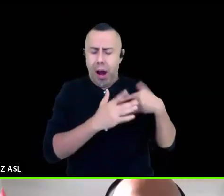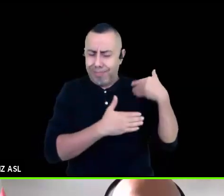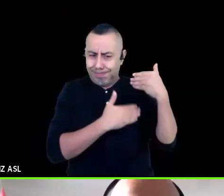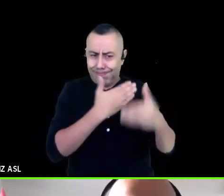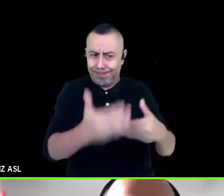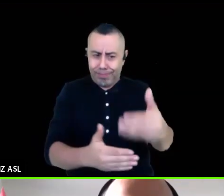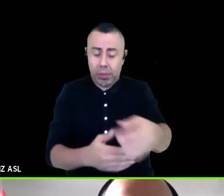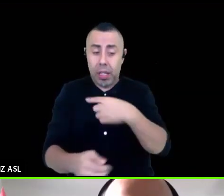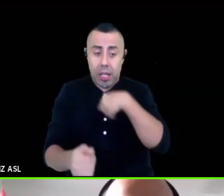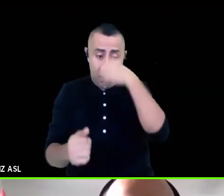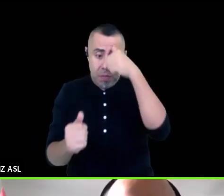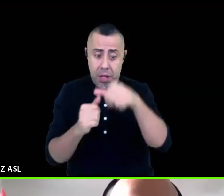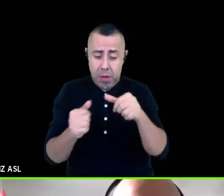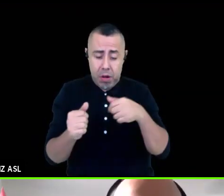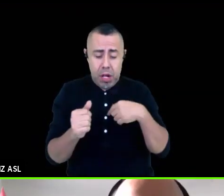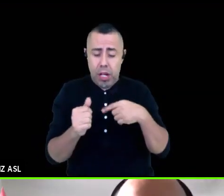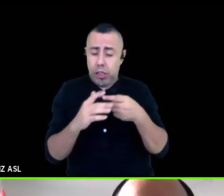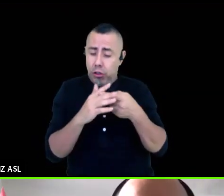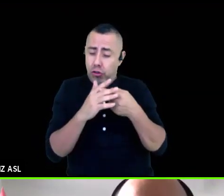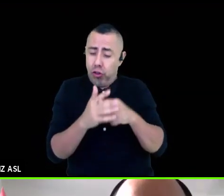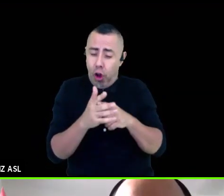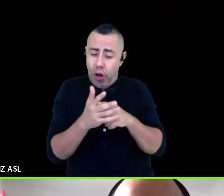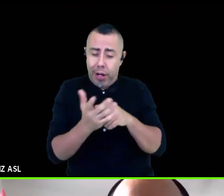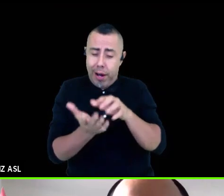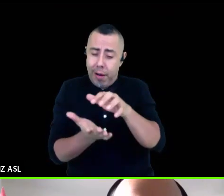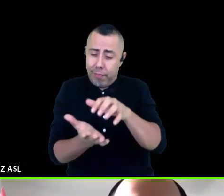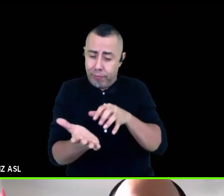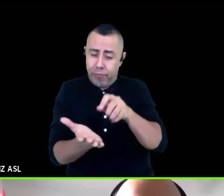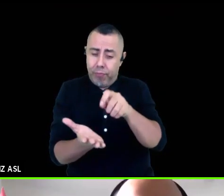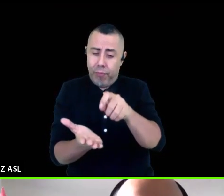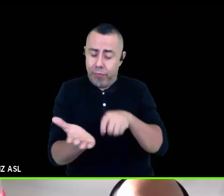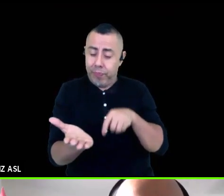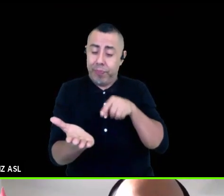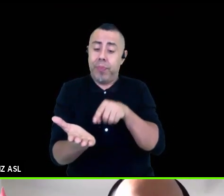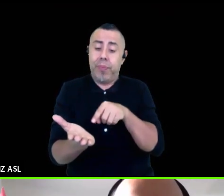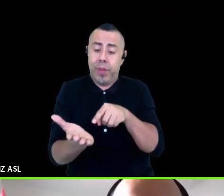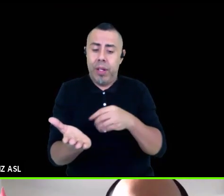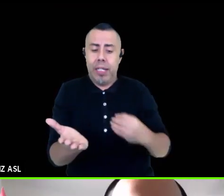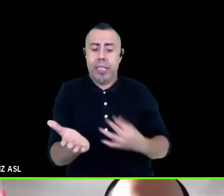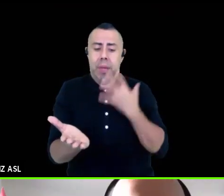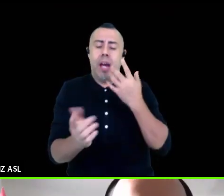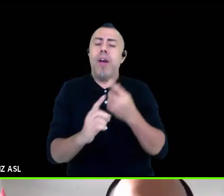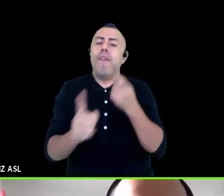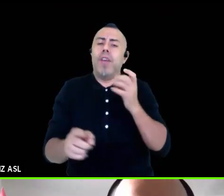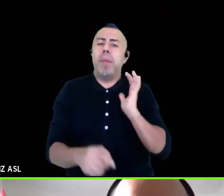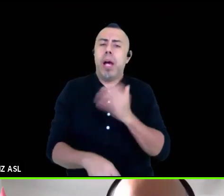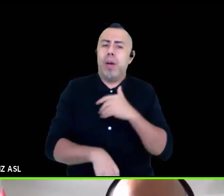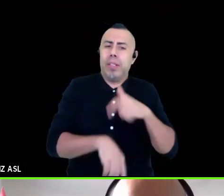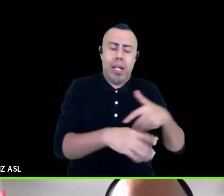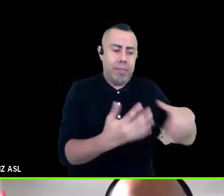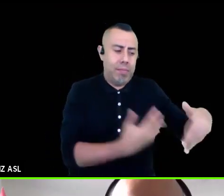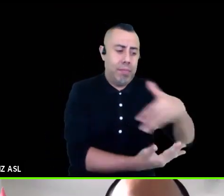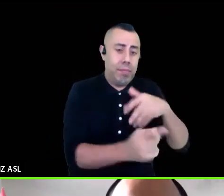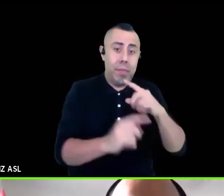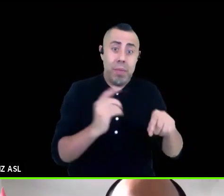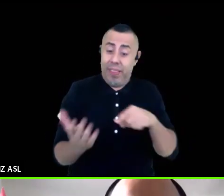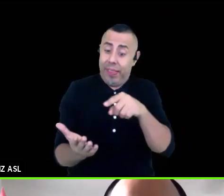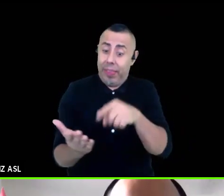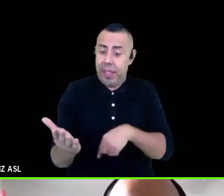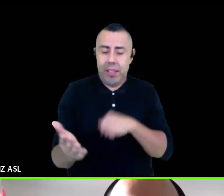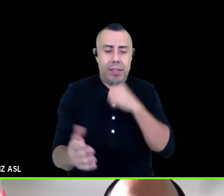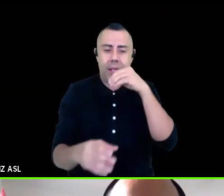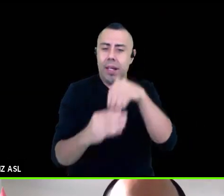loosely inspired by things that had come up in our time together. But none of those pages are in the script at all. So it really